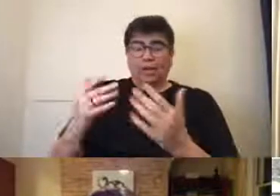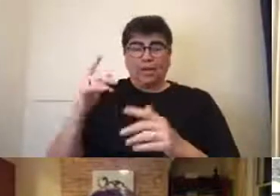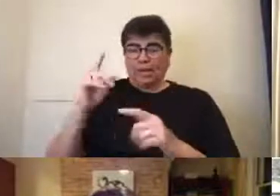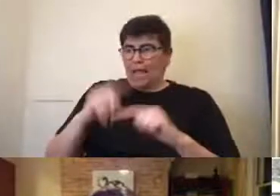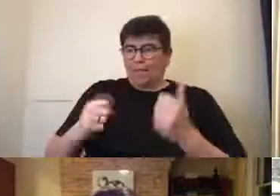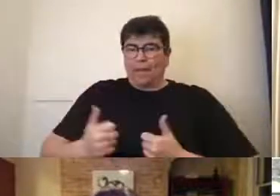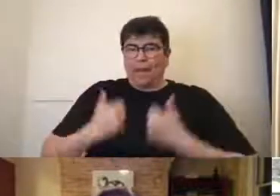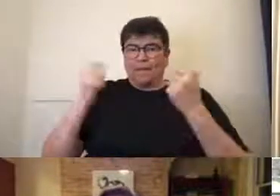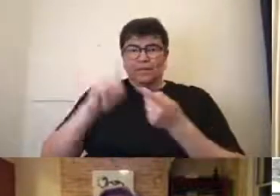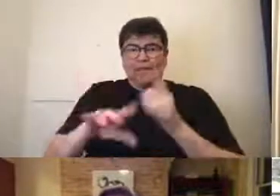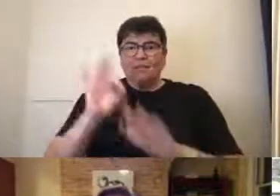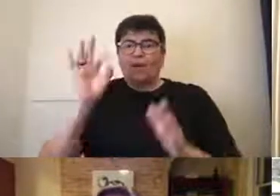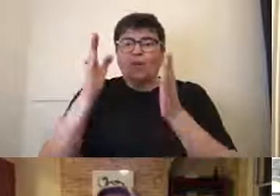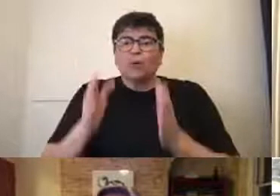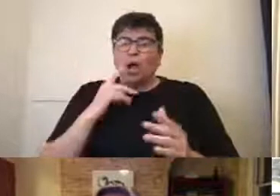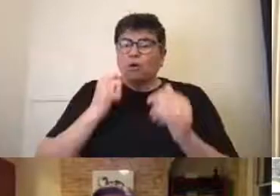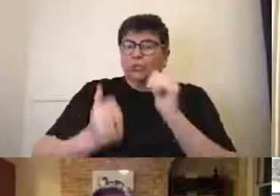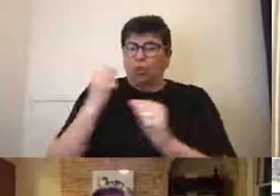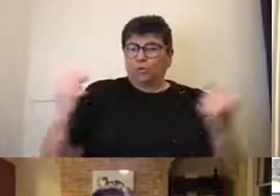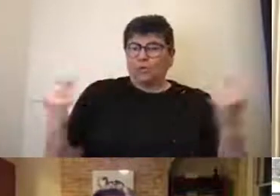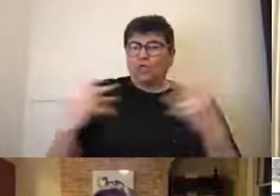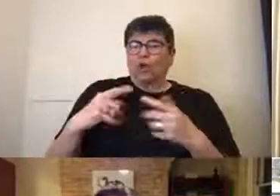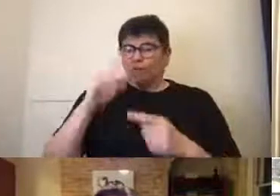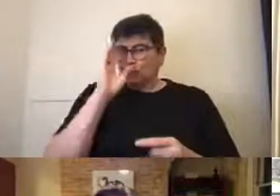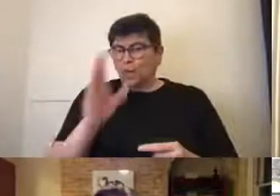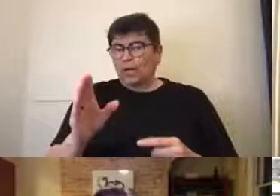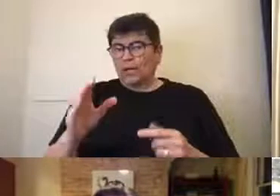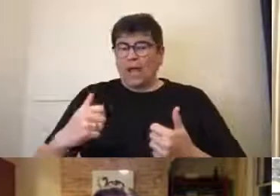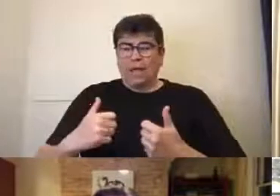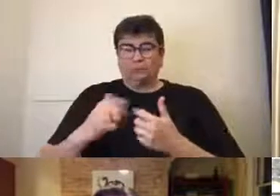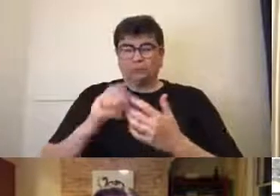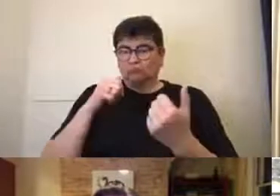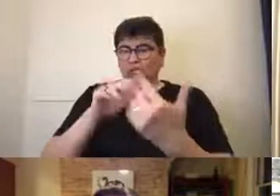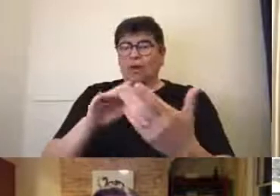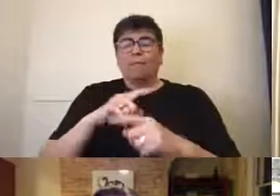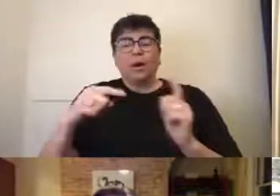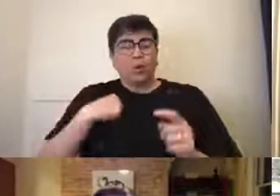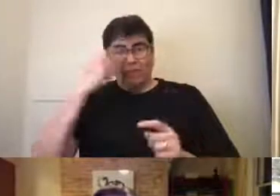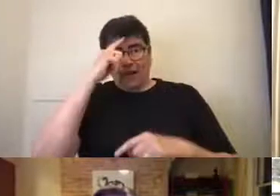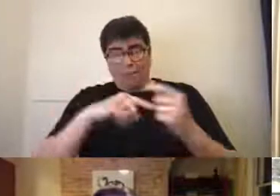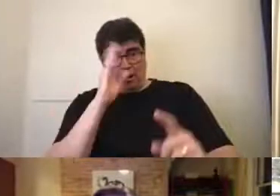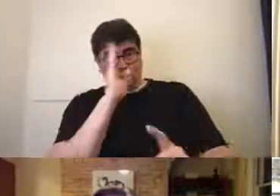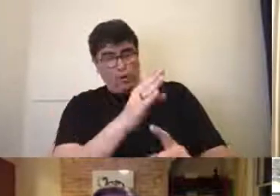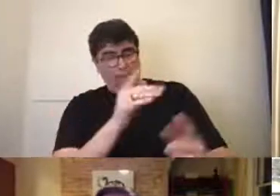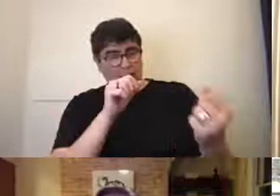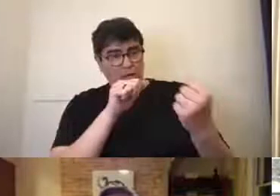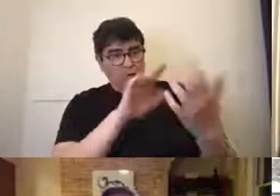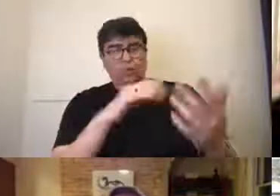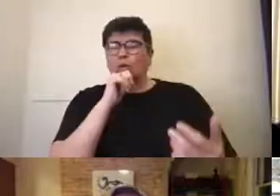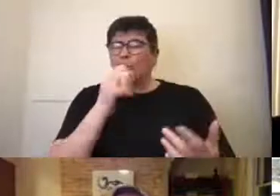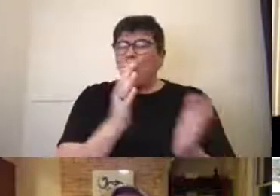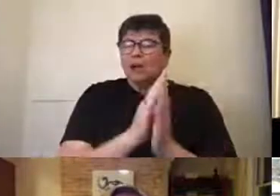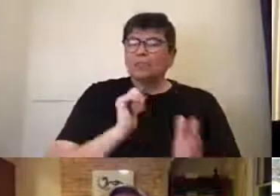the person whom I was most afraid of directly addressing. But sometimes when we think about direct address, I don't think we